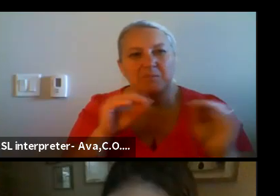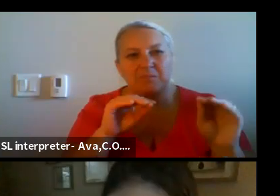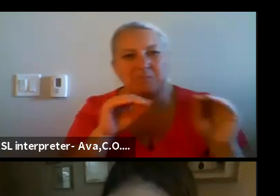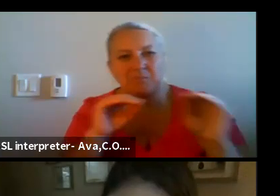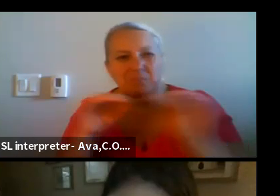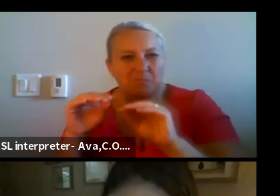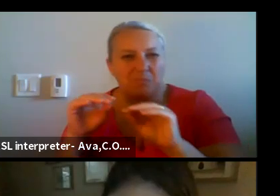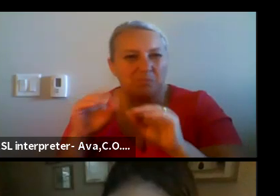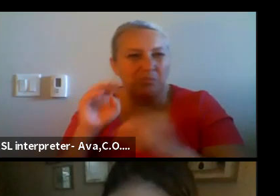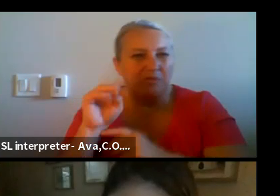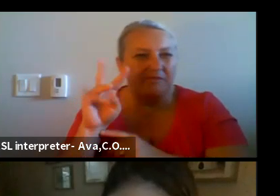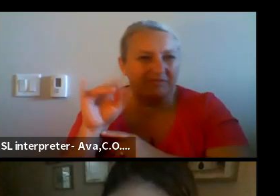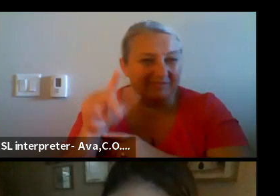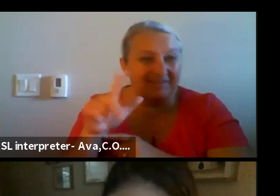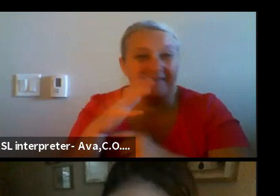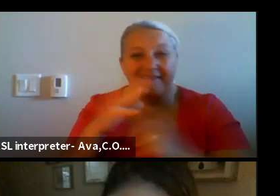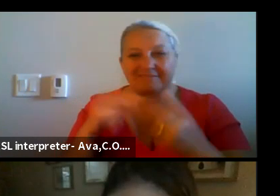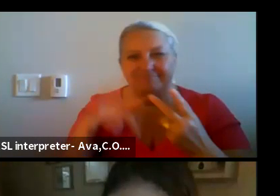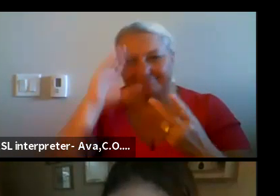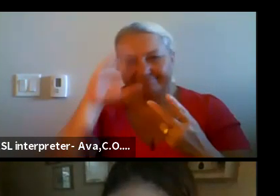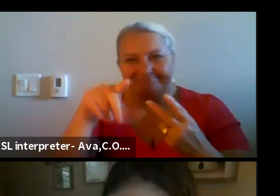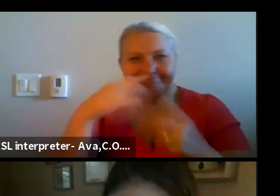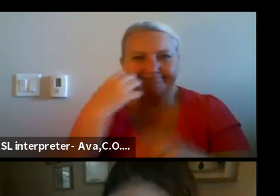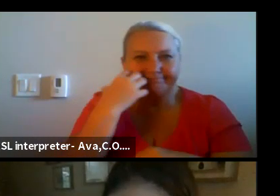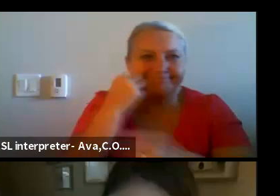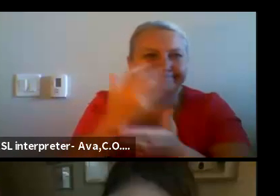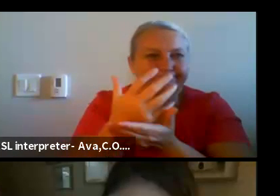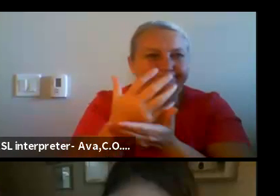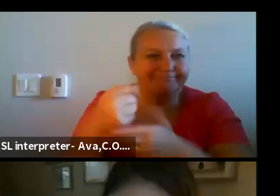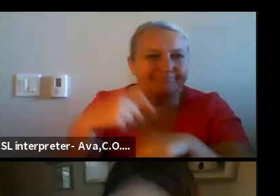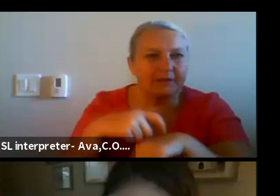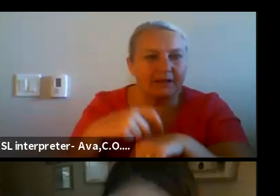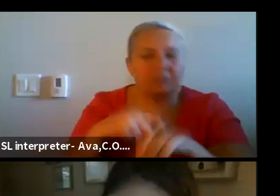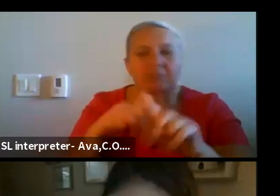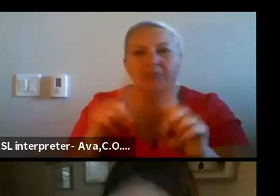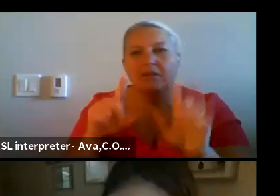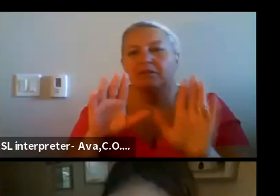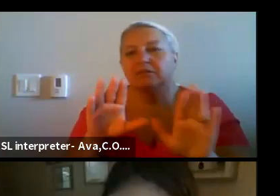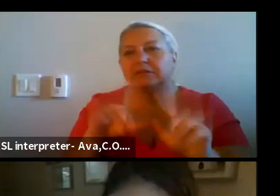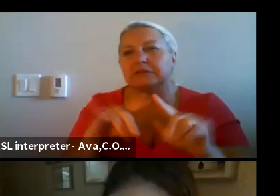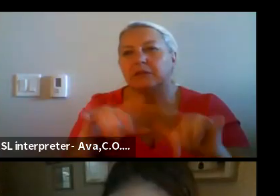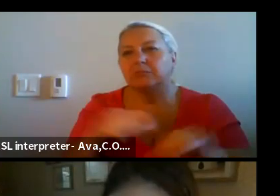time, and I feel like there'll be more space later, but I feel like